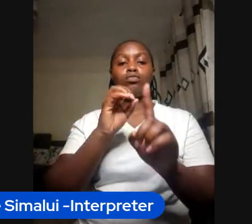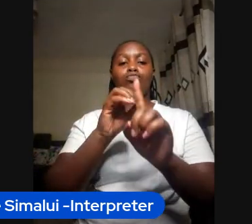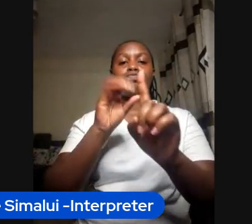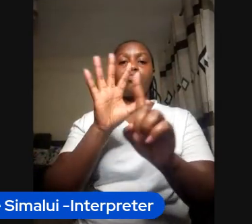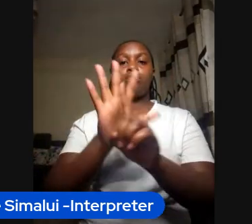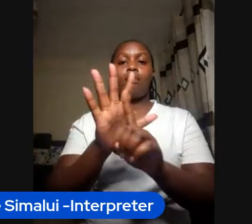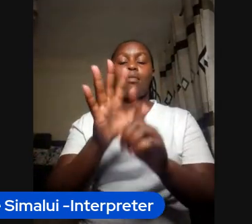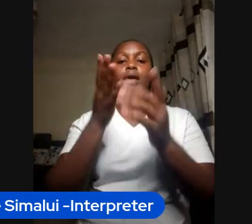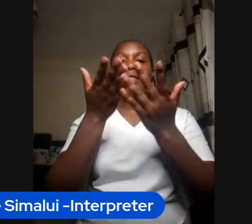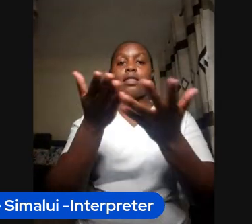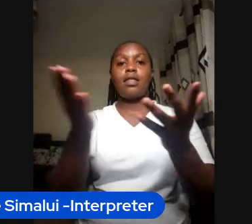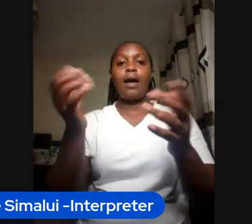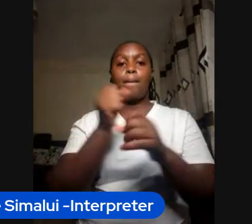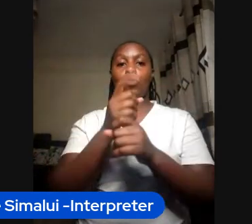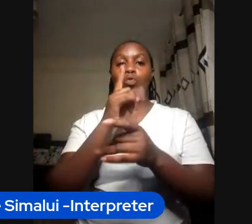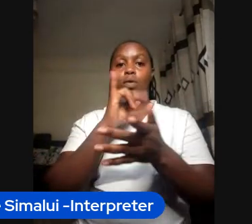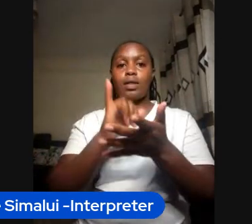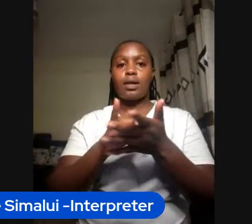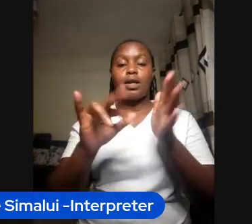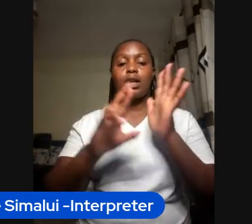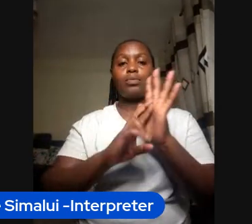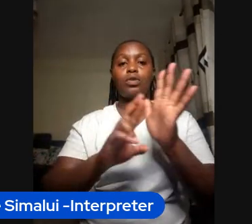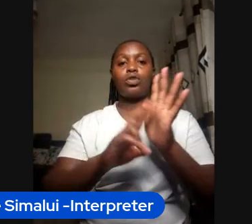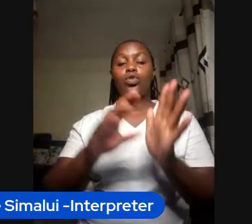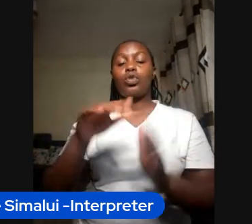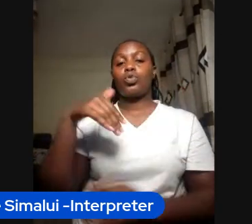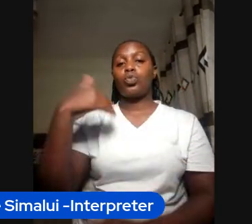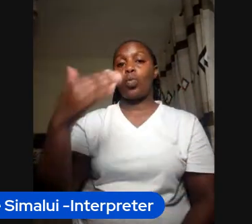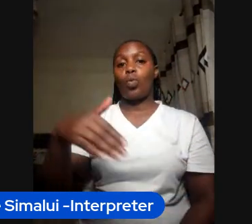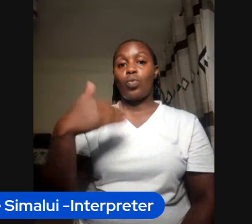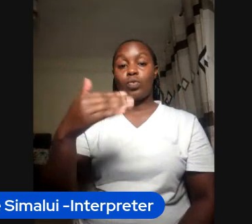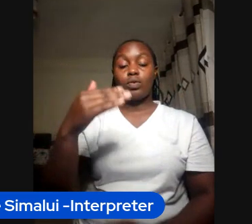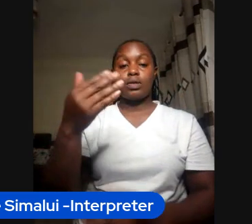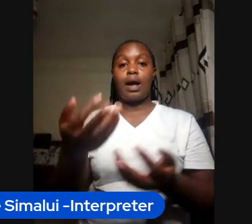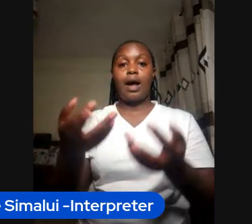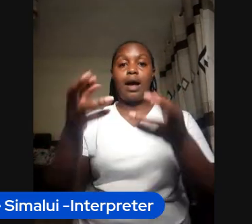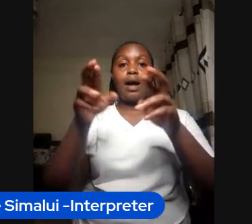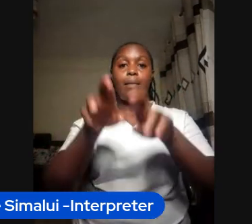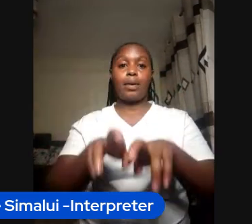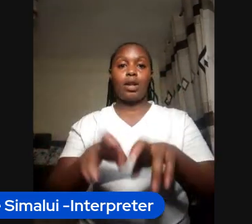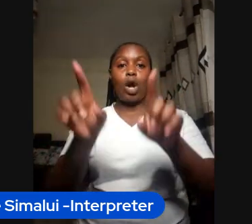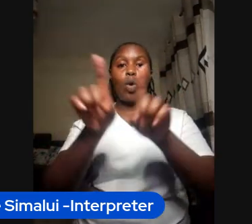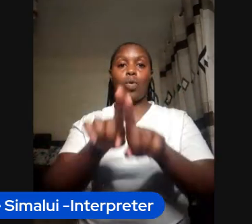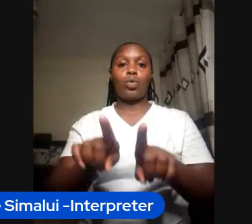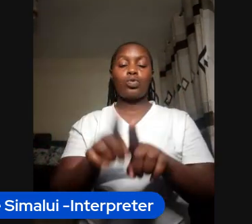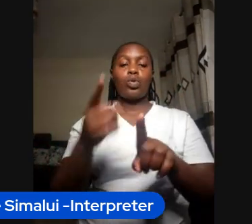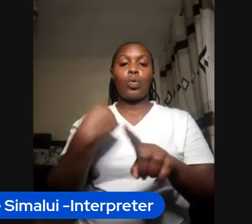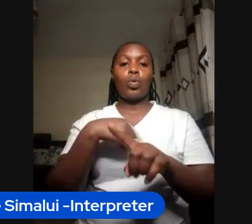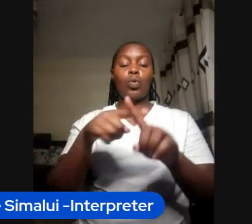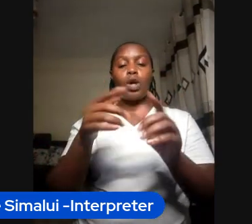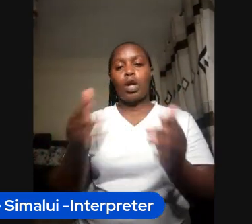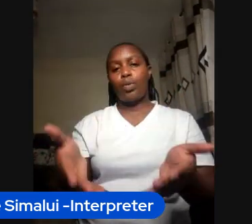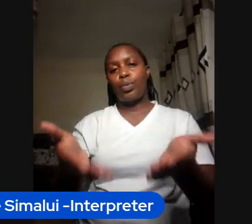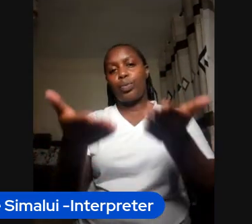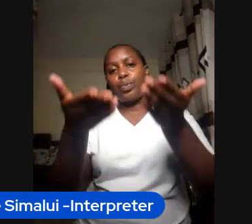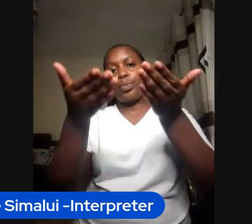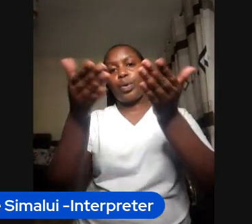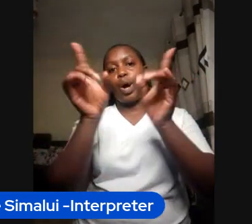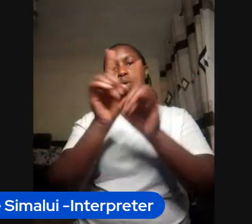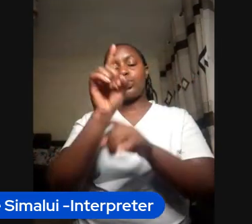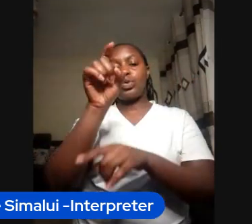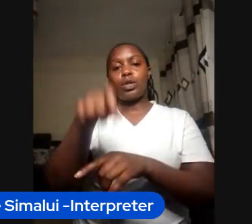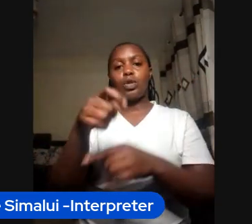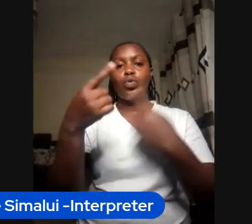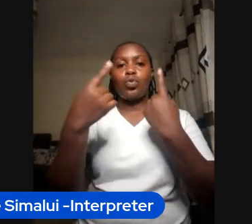representation is always ongoing. And also amplify, and we shouldn't be spoke over. Help us